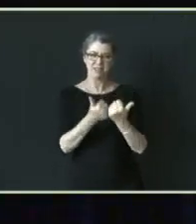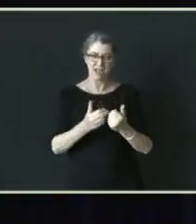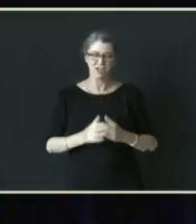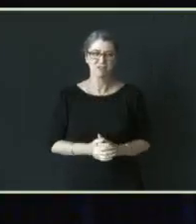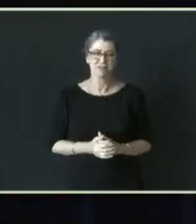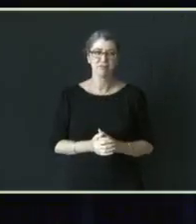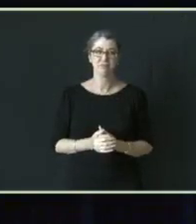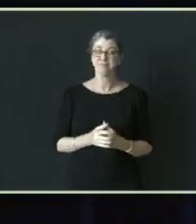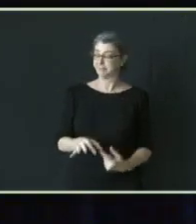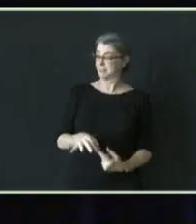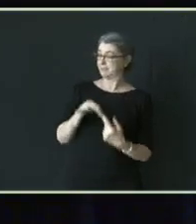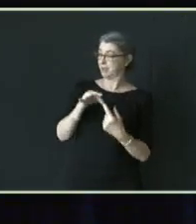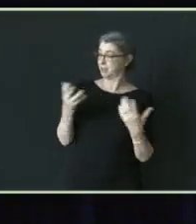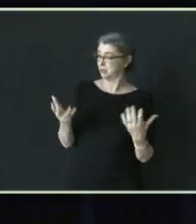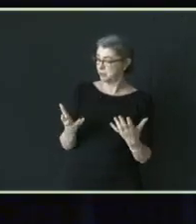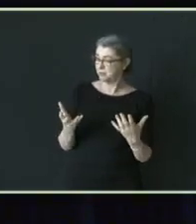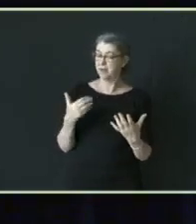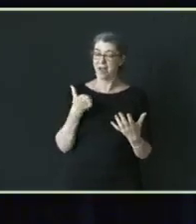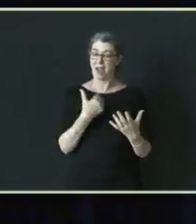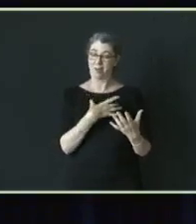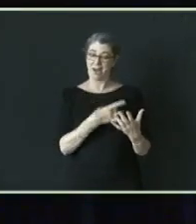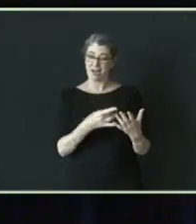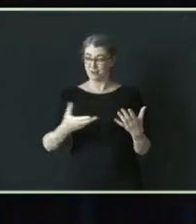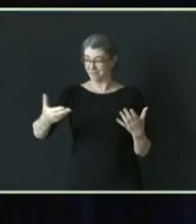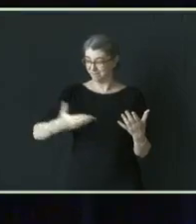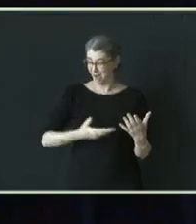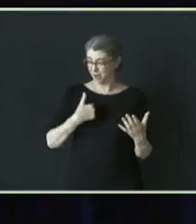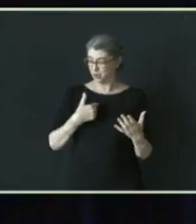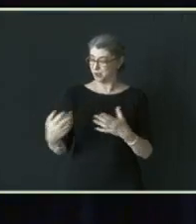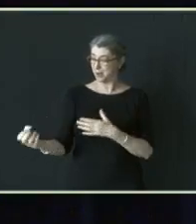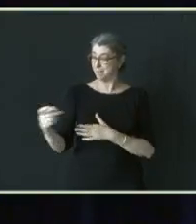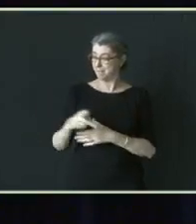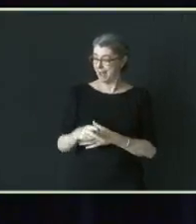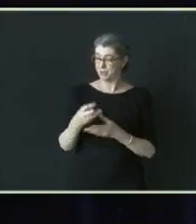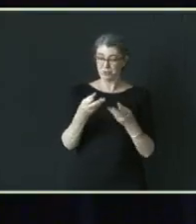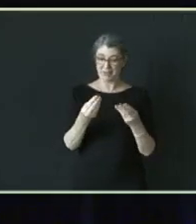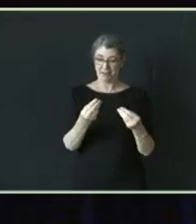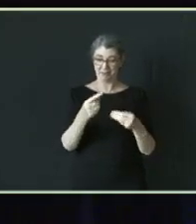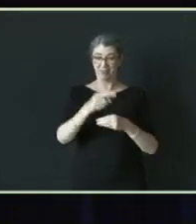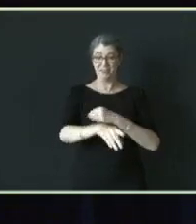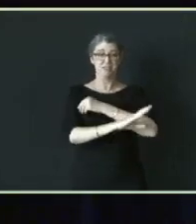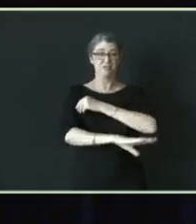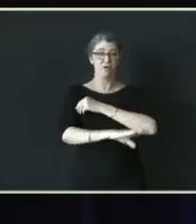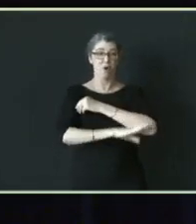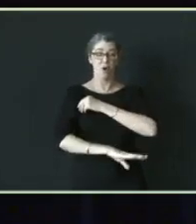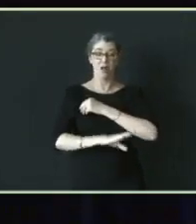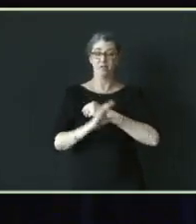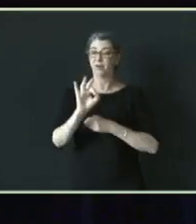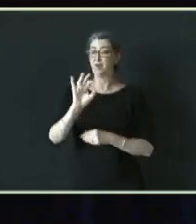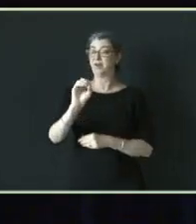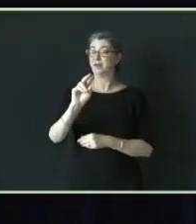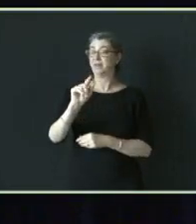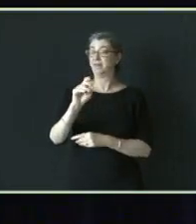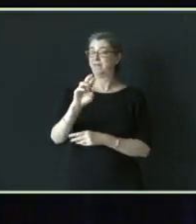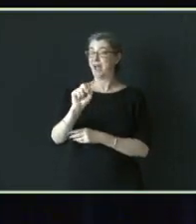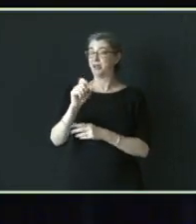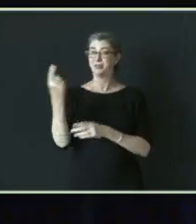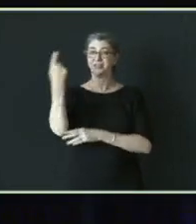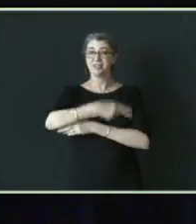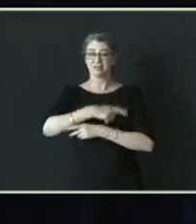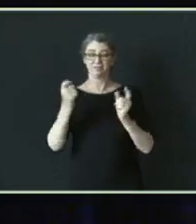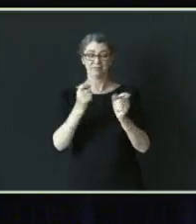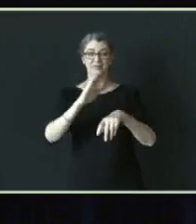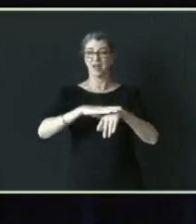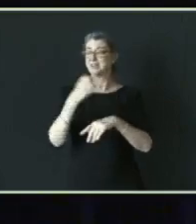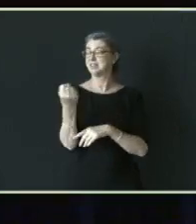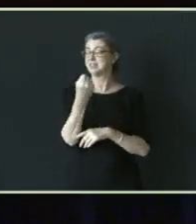In particular, I would like to invite you to return to campus this fall for Founders Day Festival on